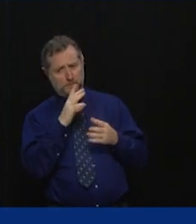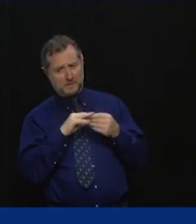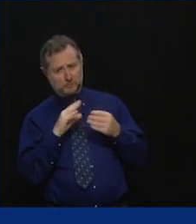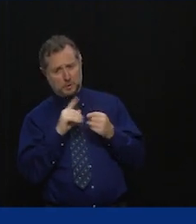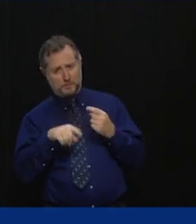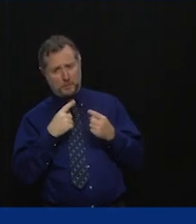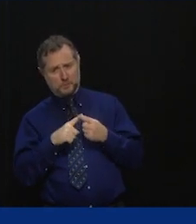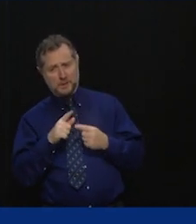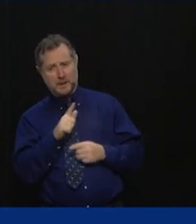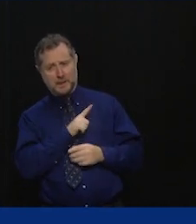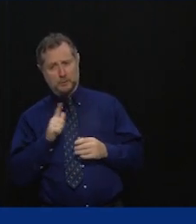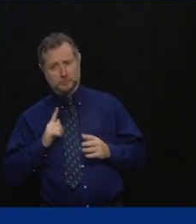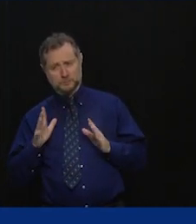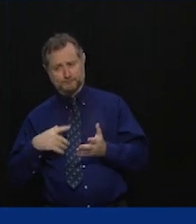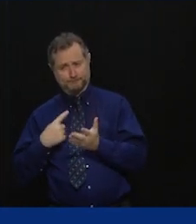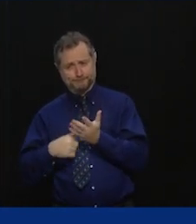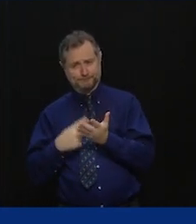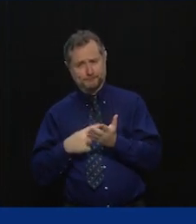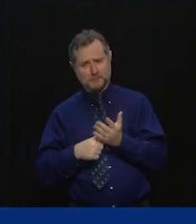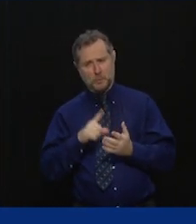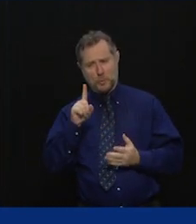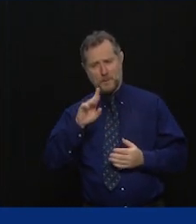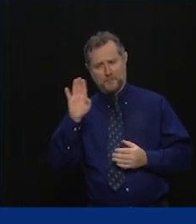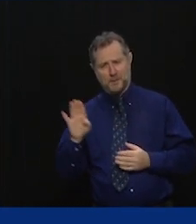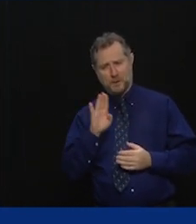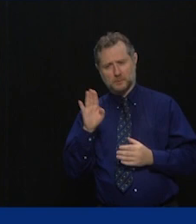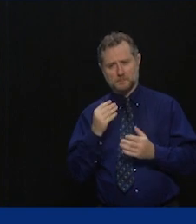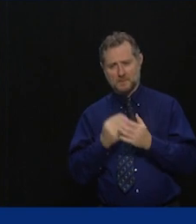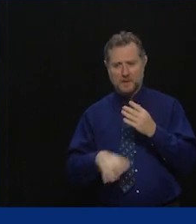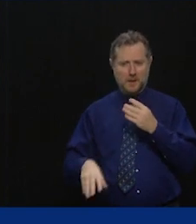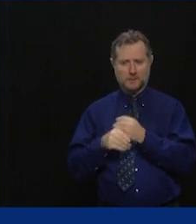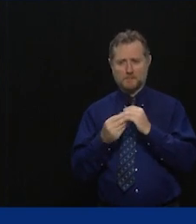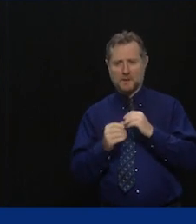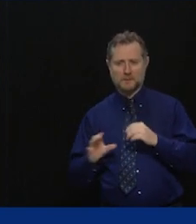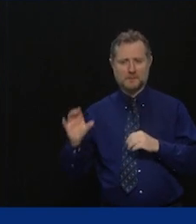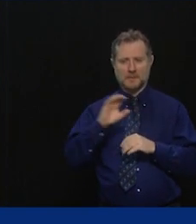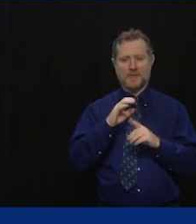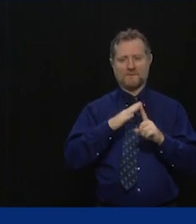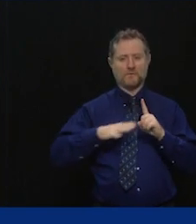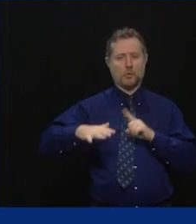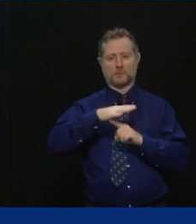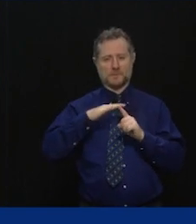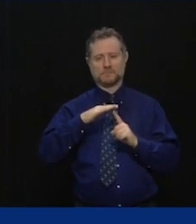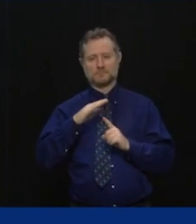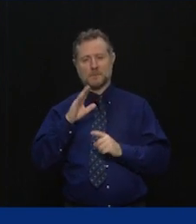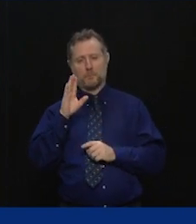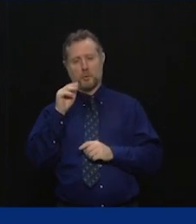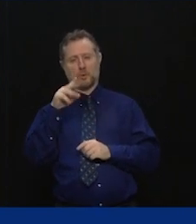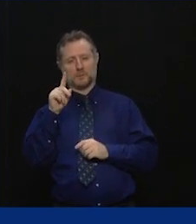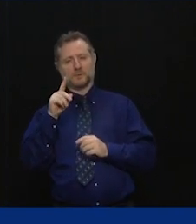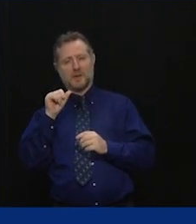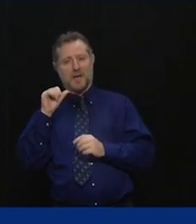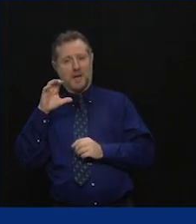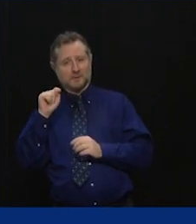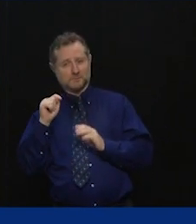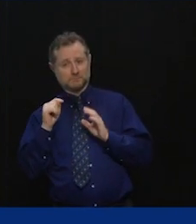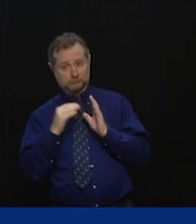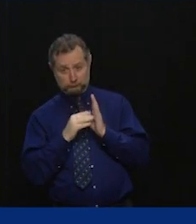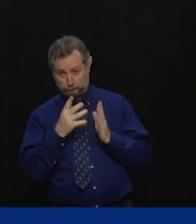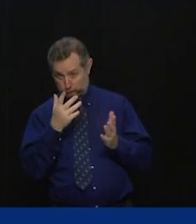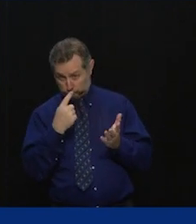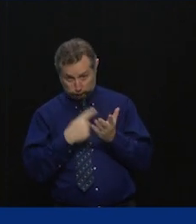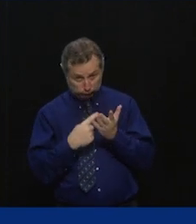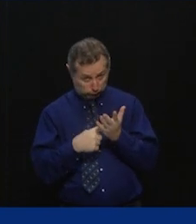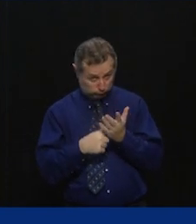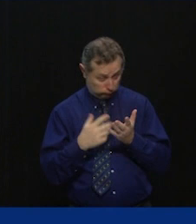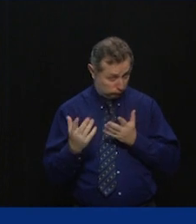lawmakers about getting $1 billion added to the Environmental Bonds Act. Have you heard from them, and if so, what have they said? And second, I just wanted to